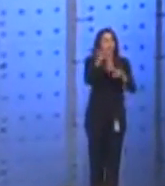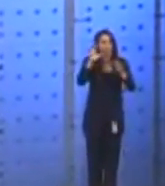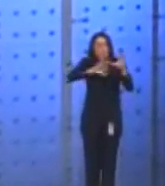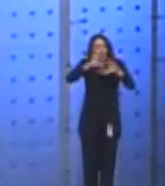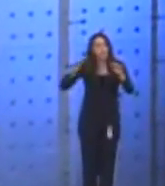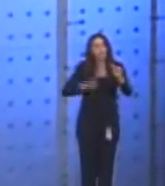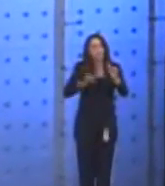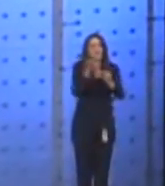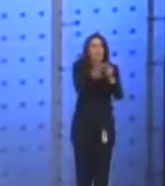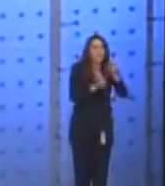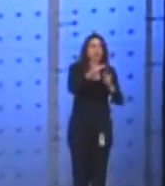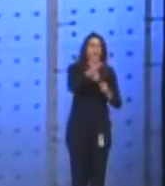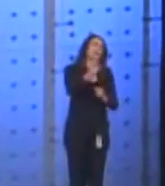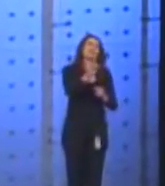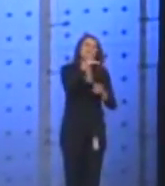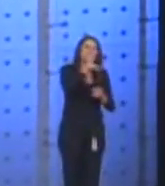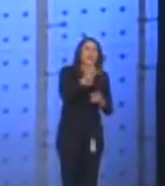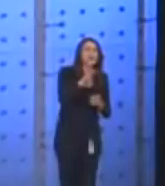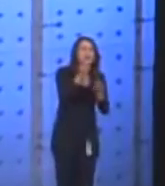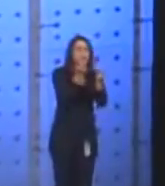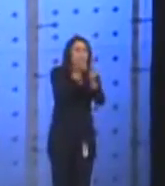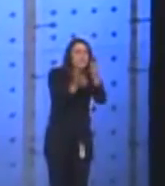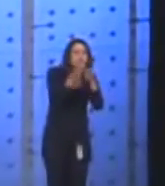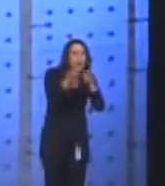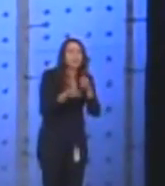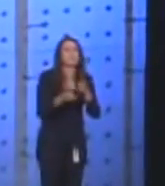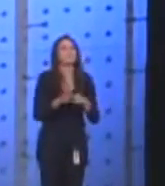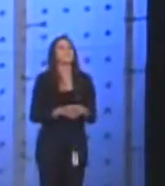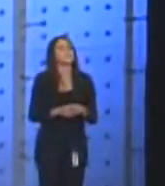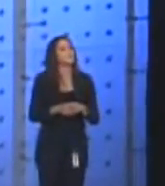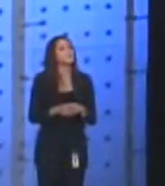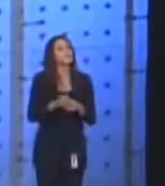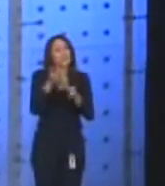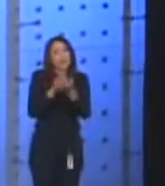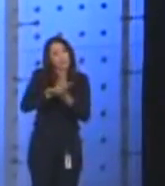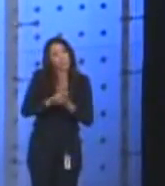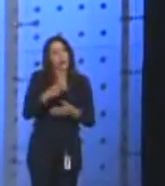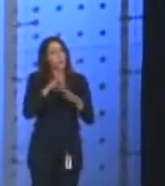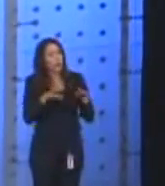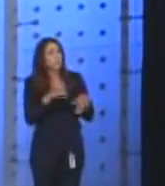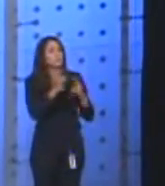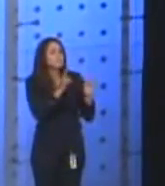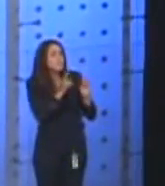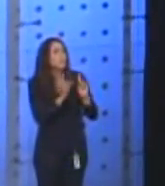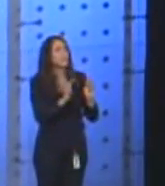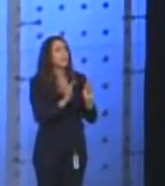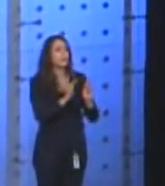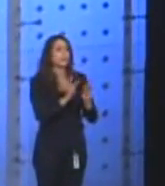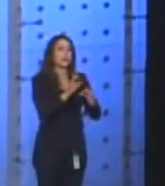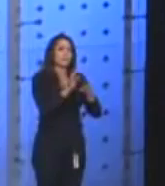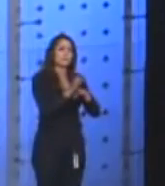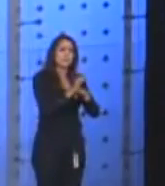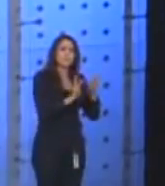that we find and solve every problem that we can. And every week, I quietly and personally talk to entrepreneurs and executives about what we can do